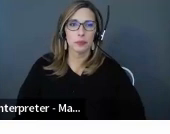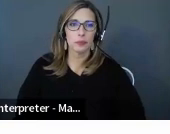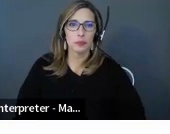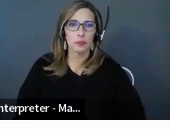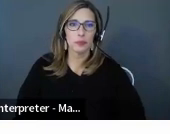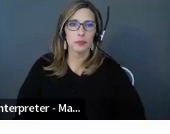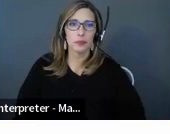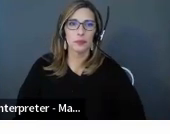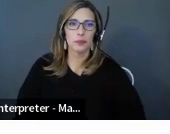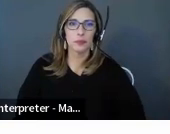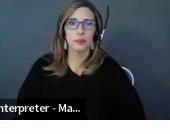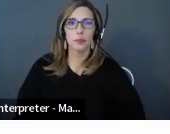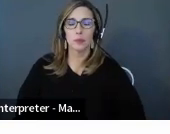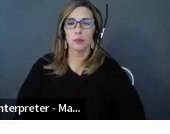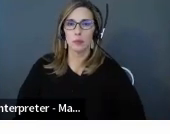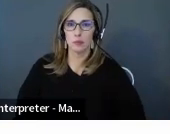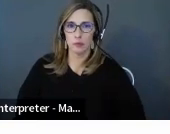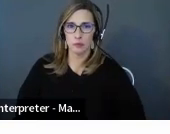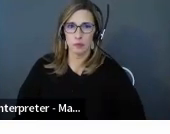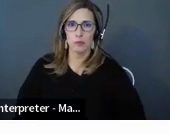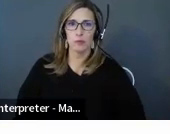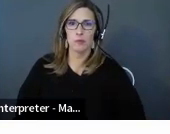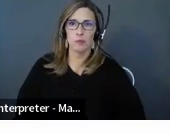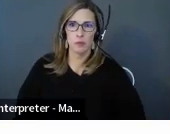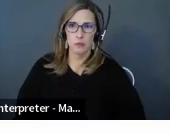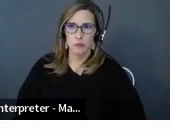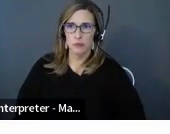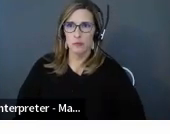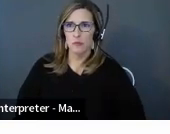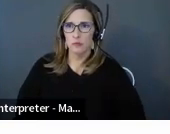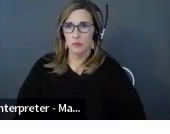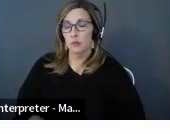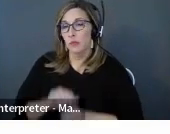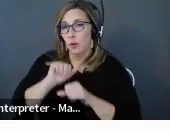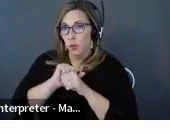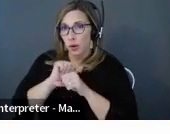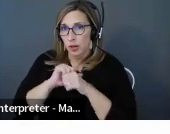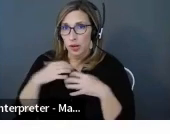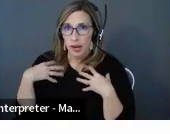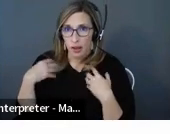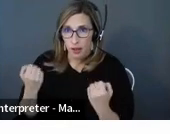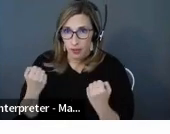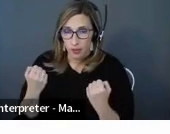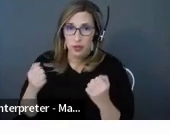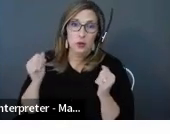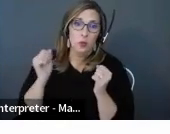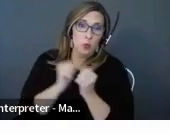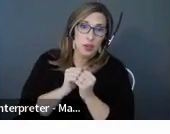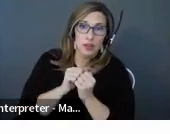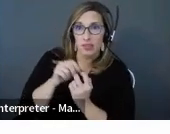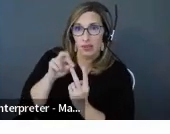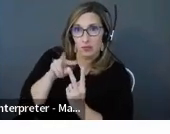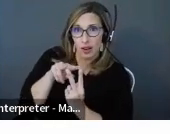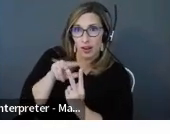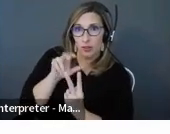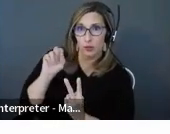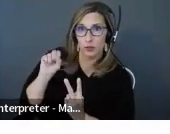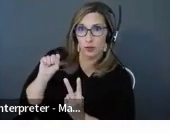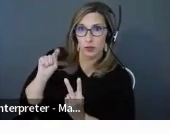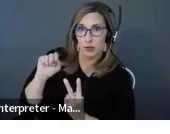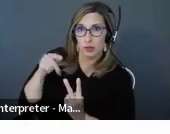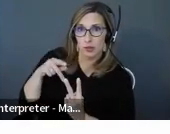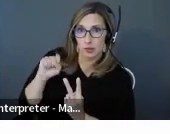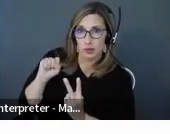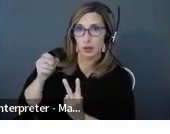So Working Healthy, in combination with either STEPS or work, can provide additional